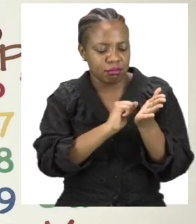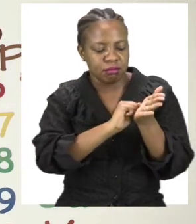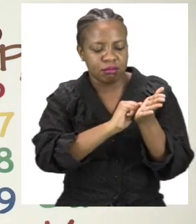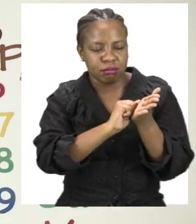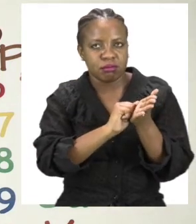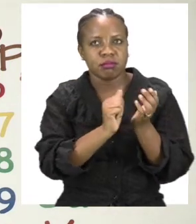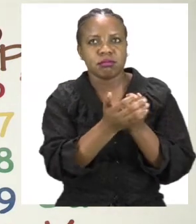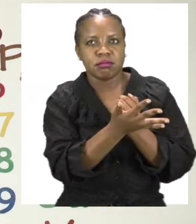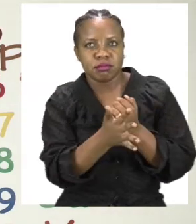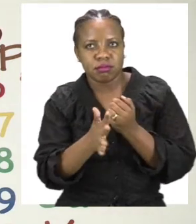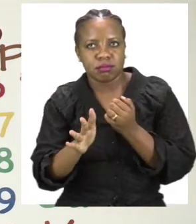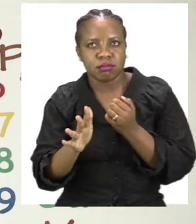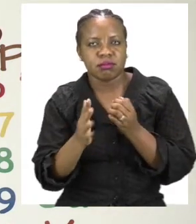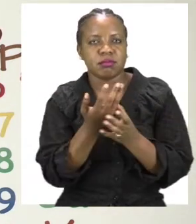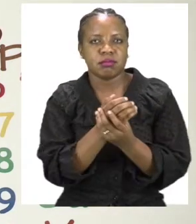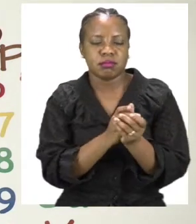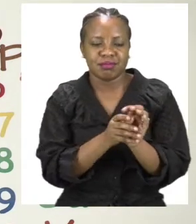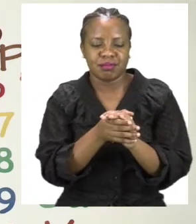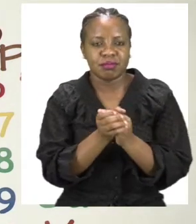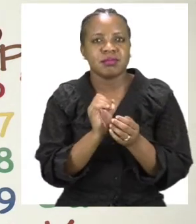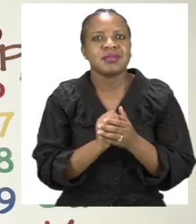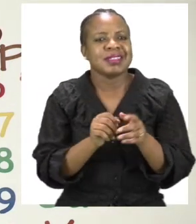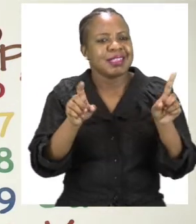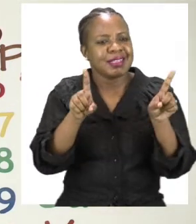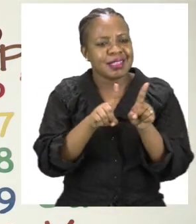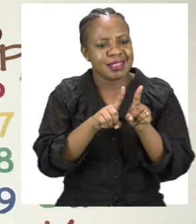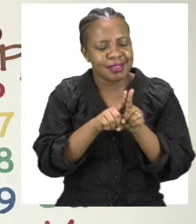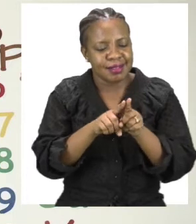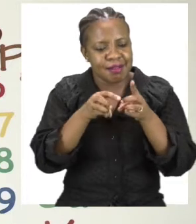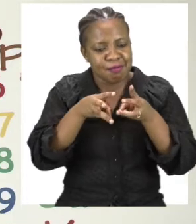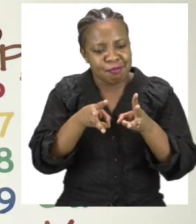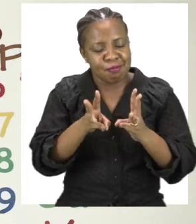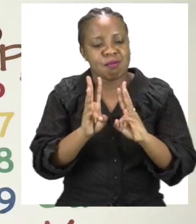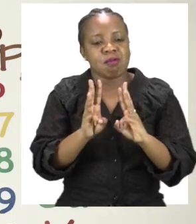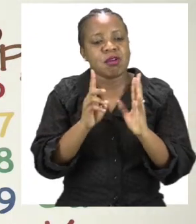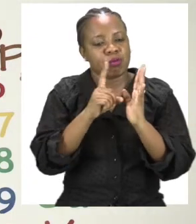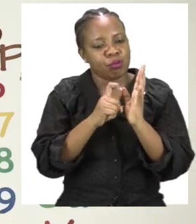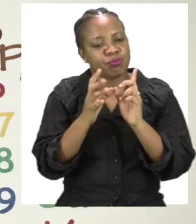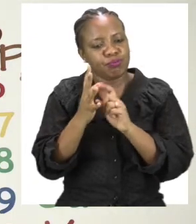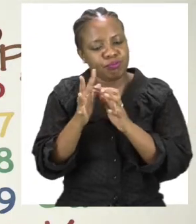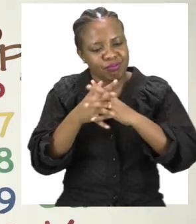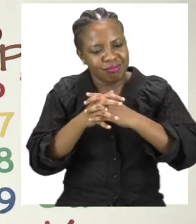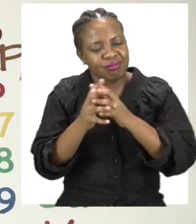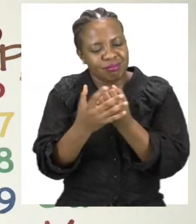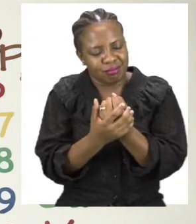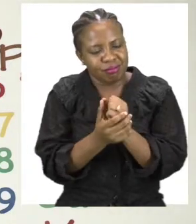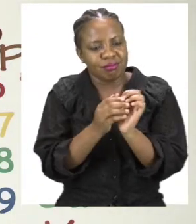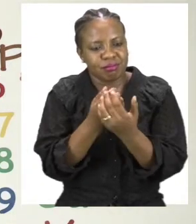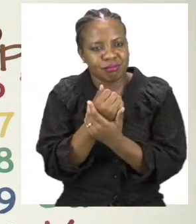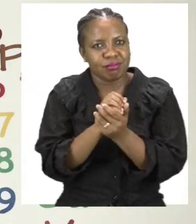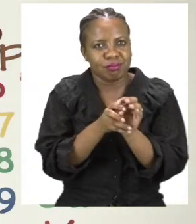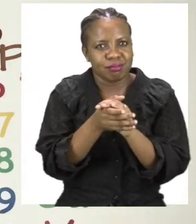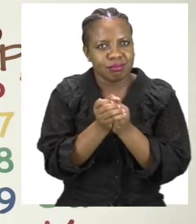hands. Make sure that when you're using the soap, you use it the same way we sanitize. And when you're rinsing